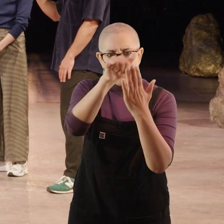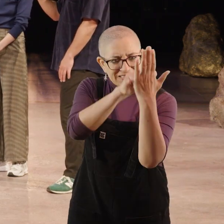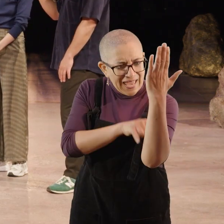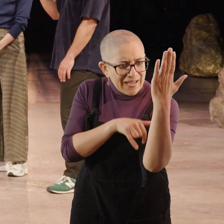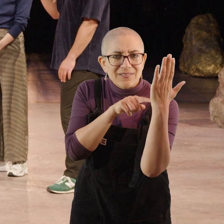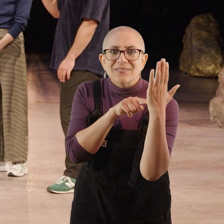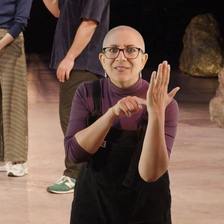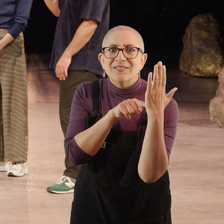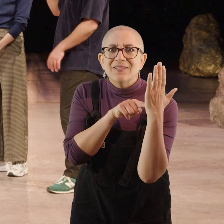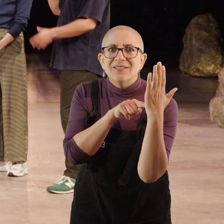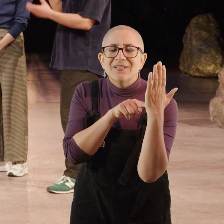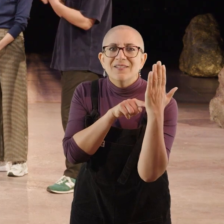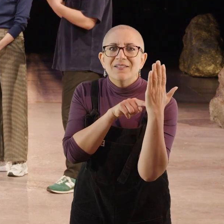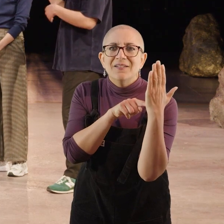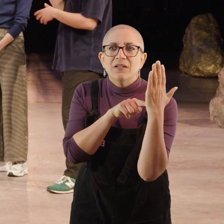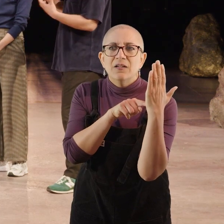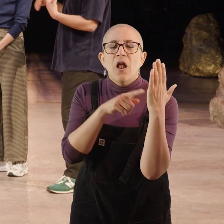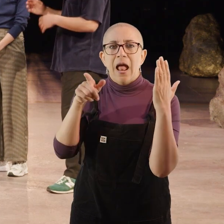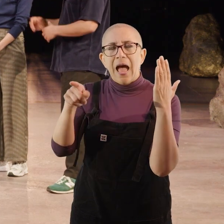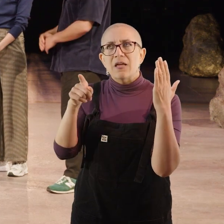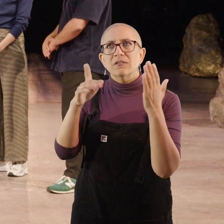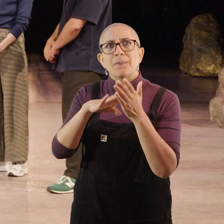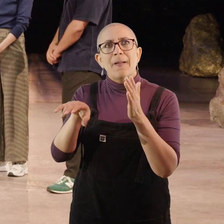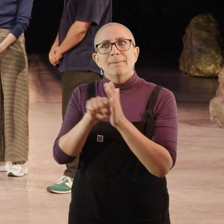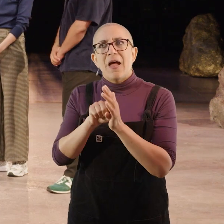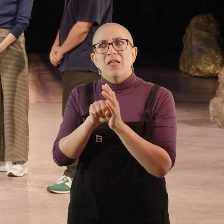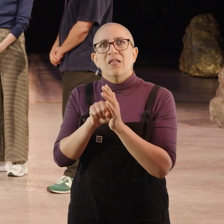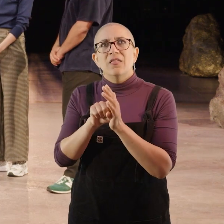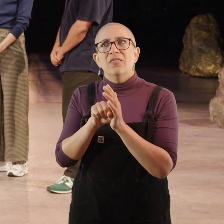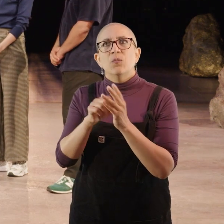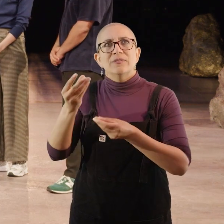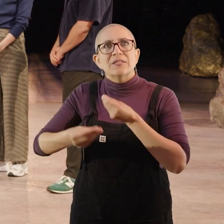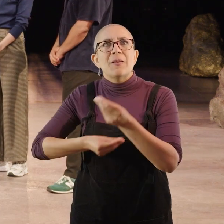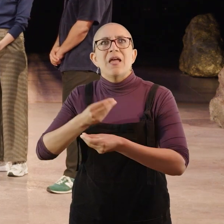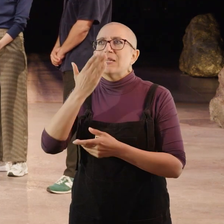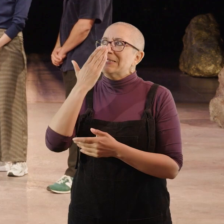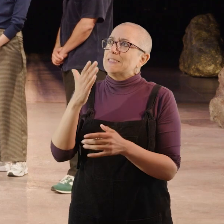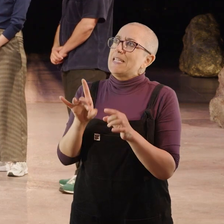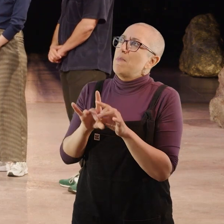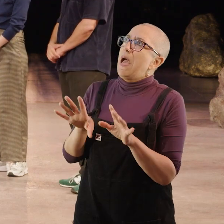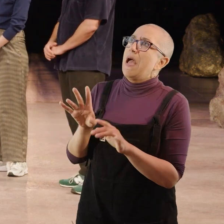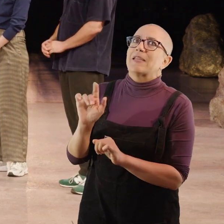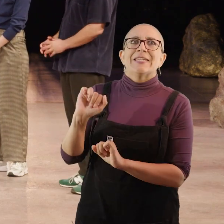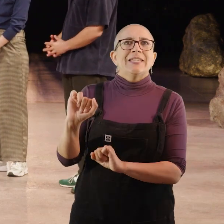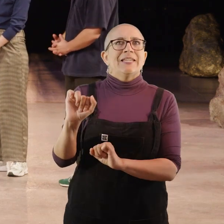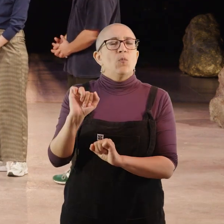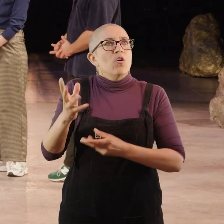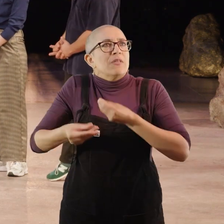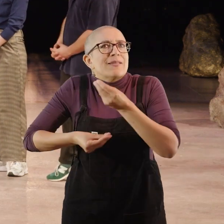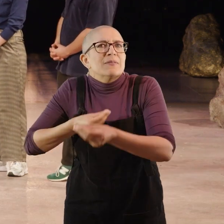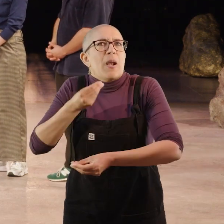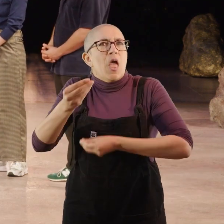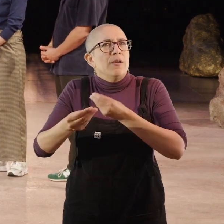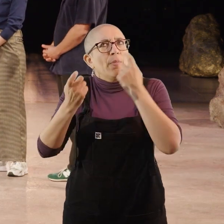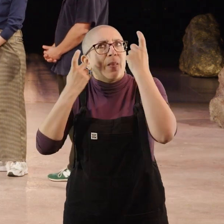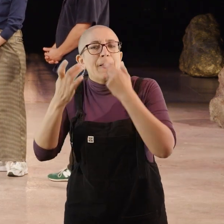that otherwise seem a bit more as he's unraveling it, almost rationalized them a little bit. Yeah, you took more time, both Yeah. of you, over Yeah, yeah. everything.